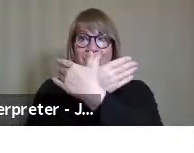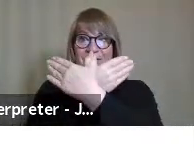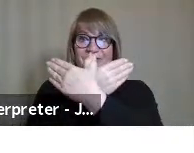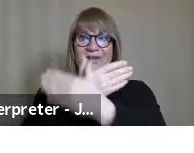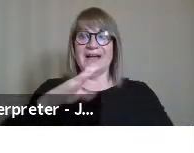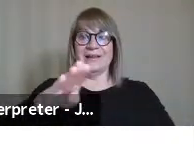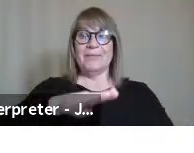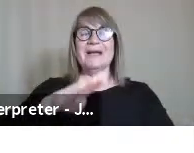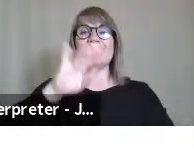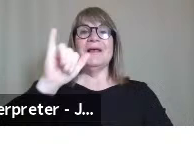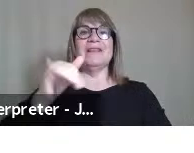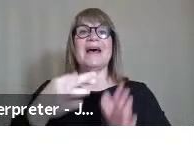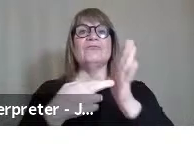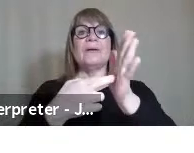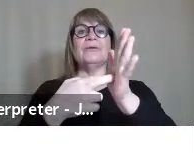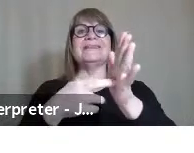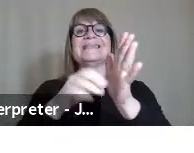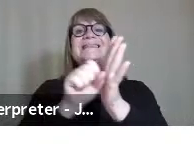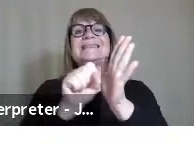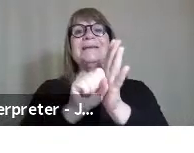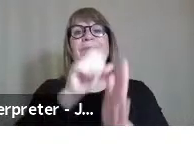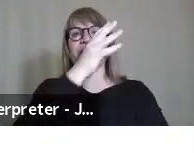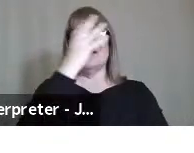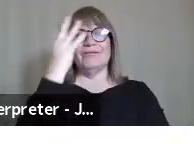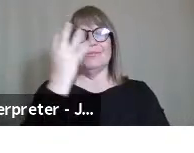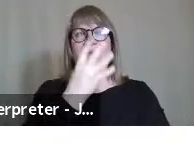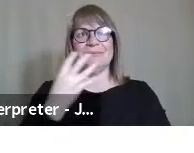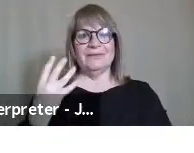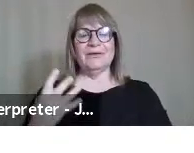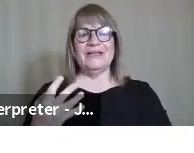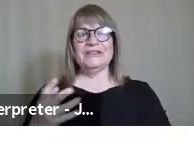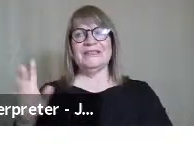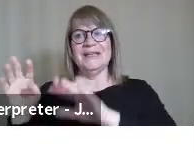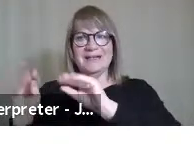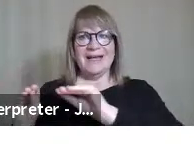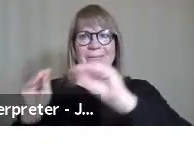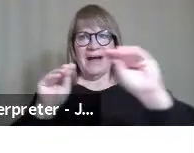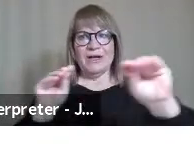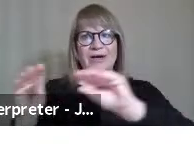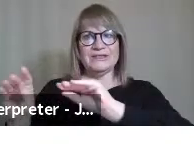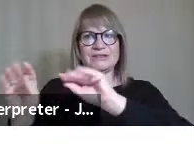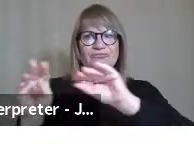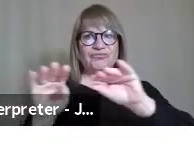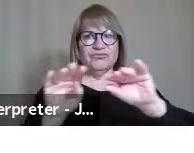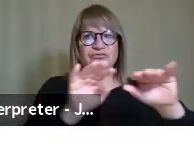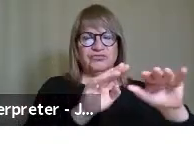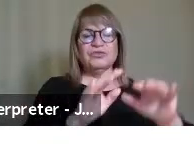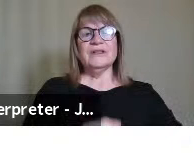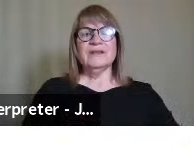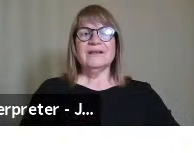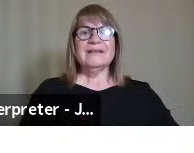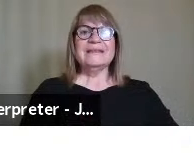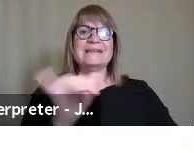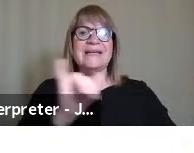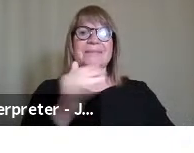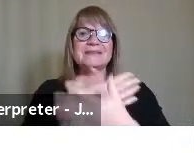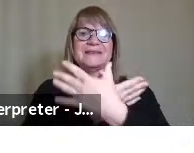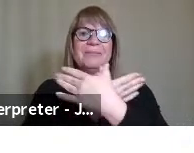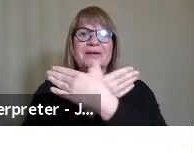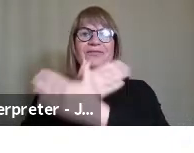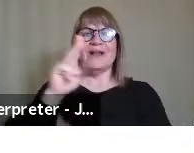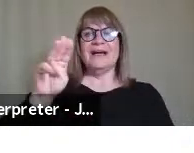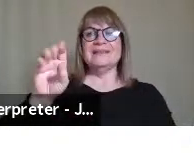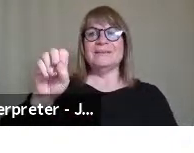migration it is a beautiful natural play as of the monarchs and i just wanted to showcase that this is part of our